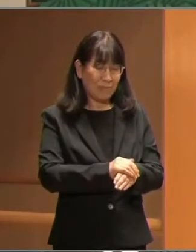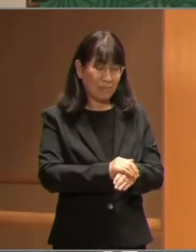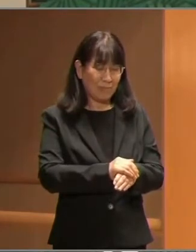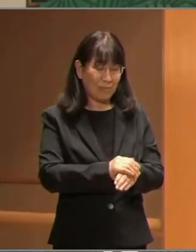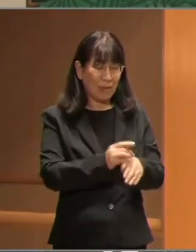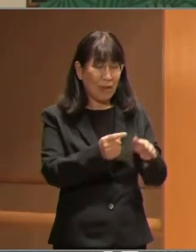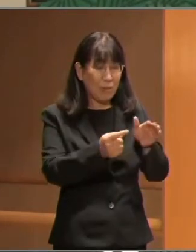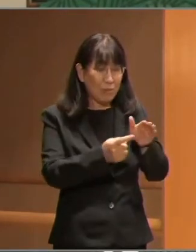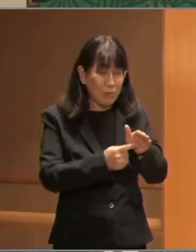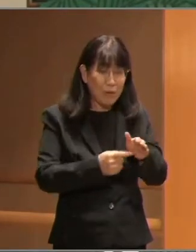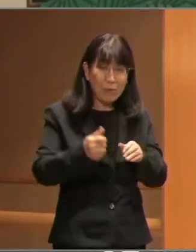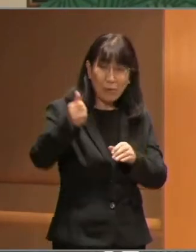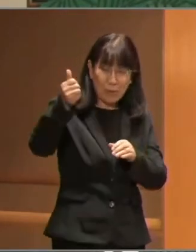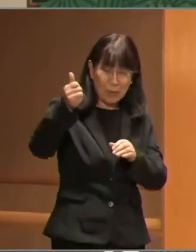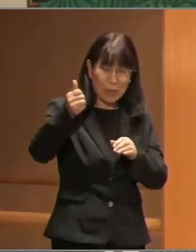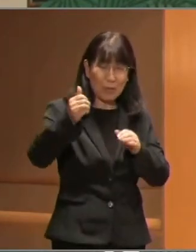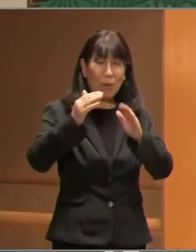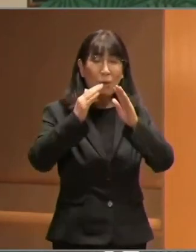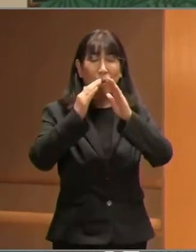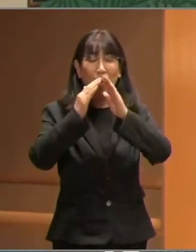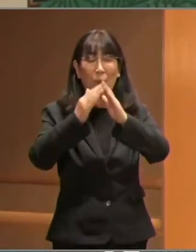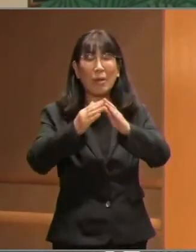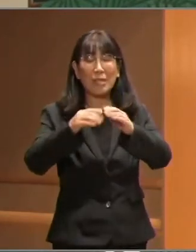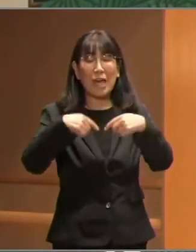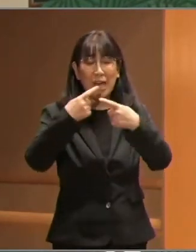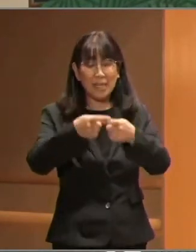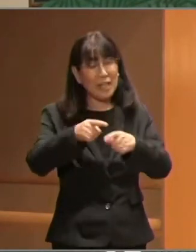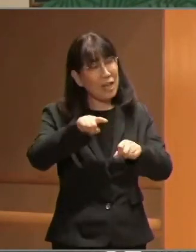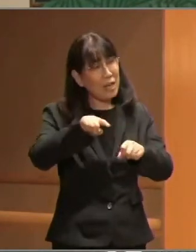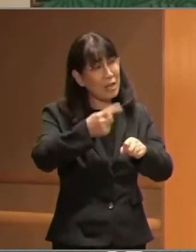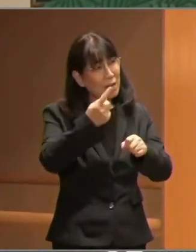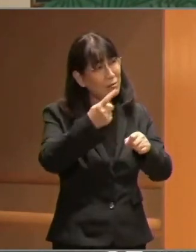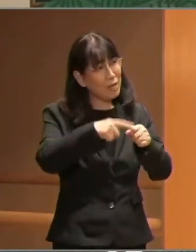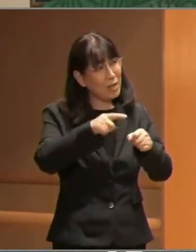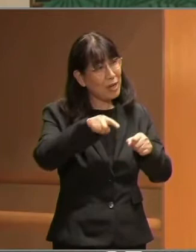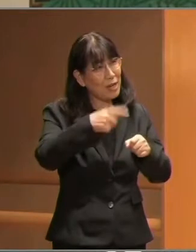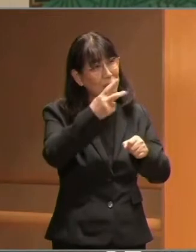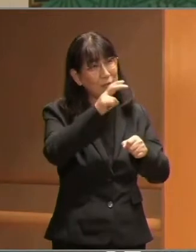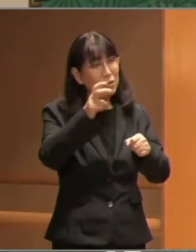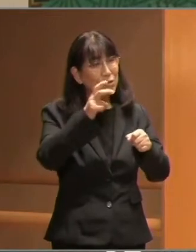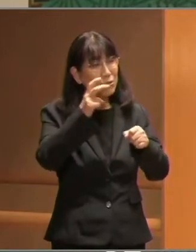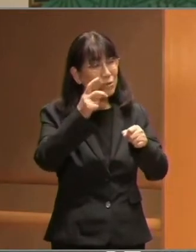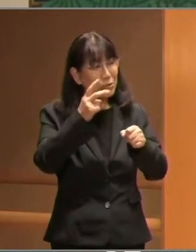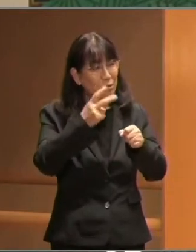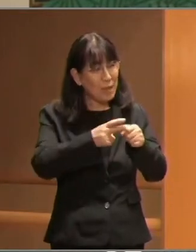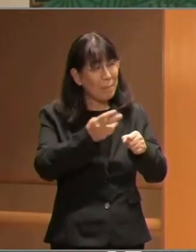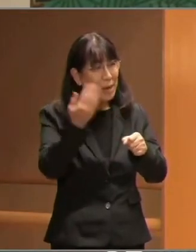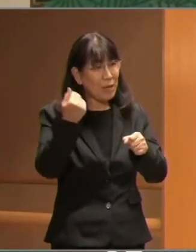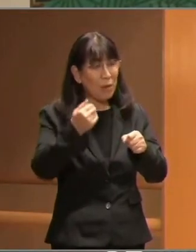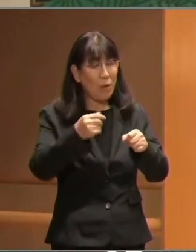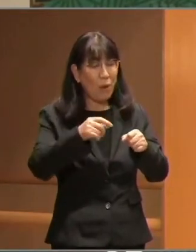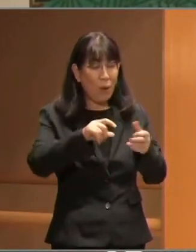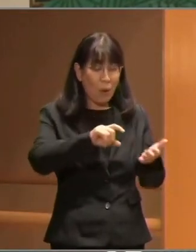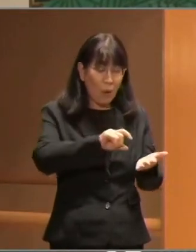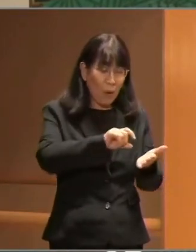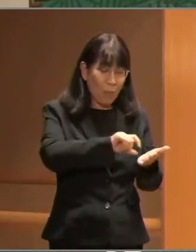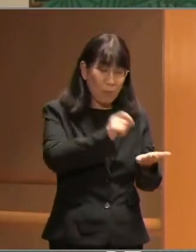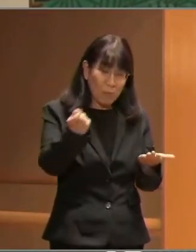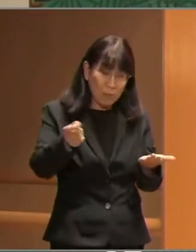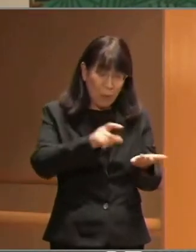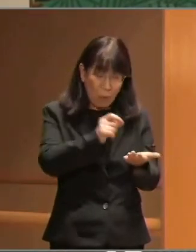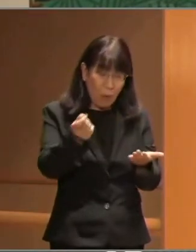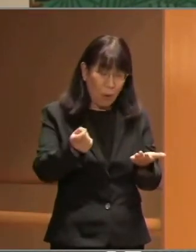dissolve an account book which was found in an old warehouse of